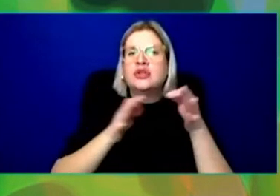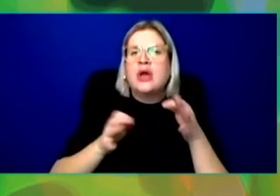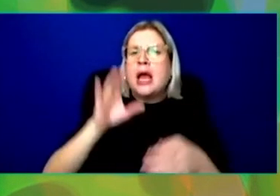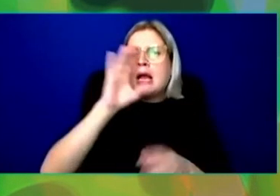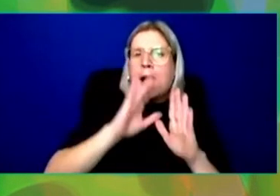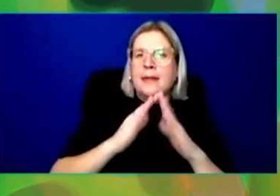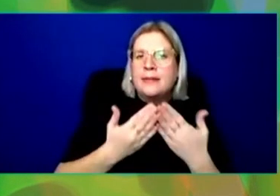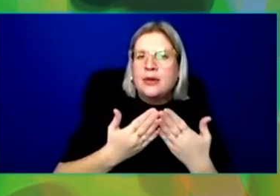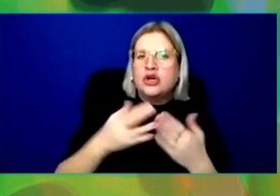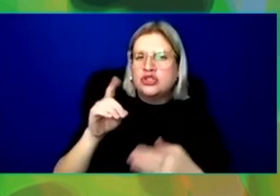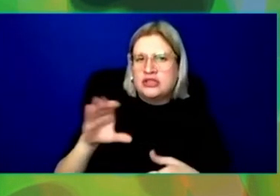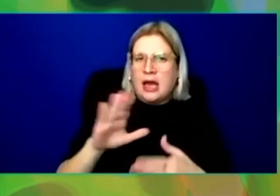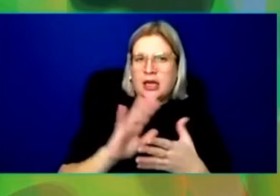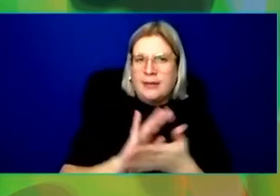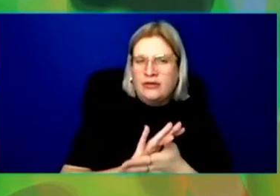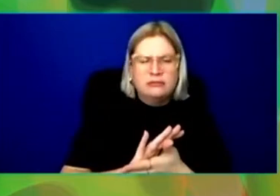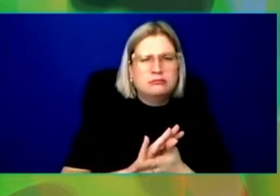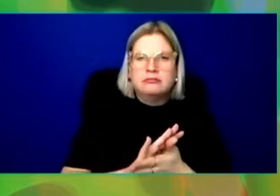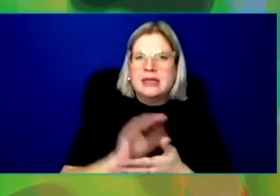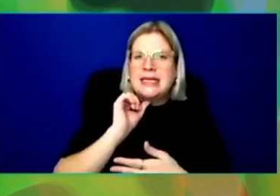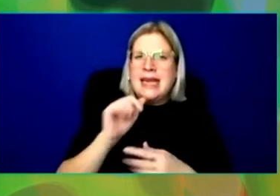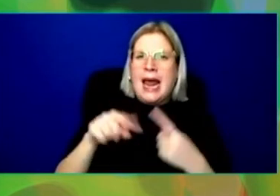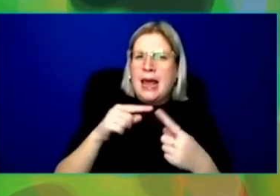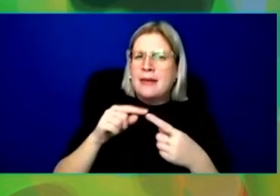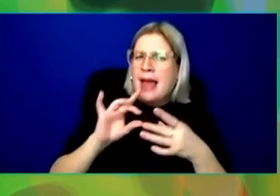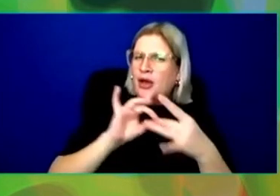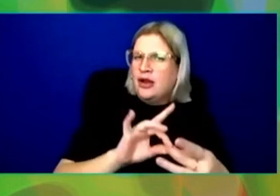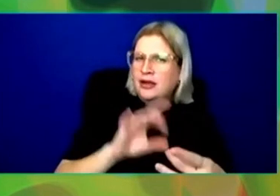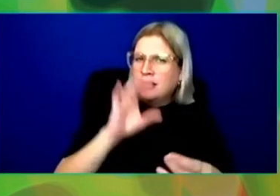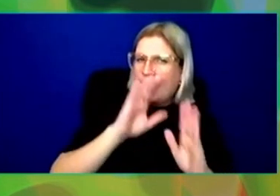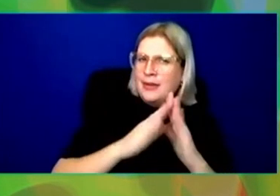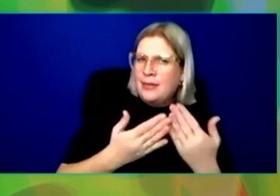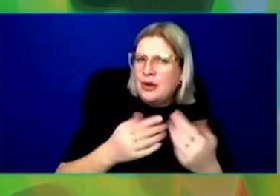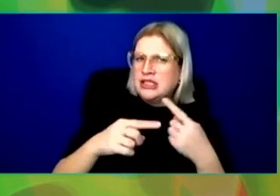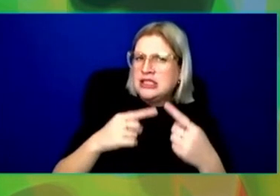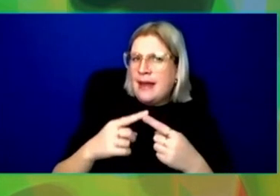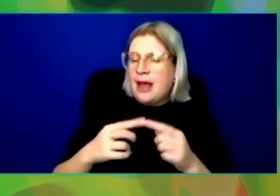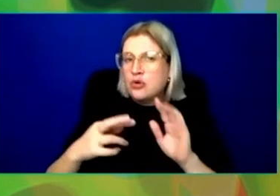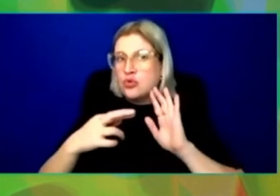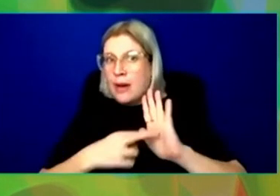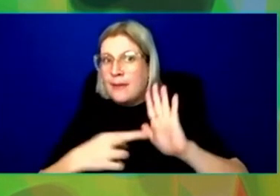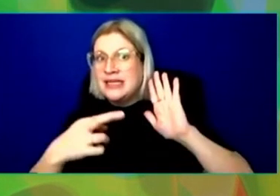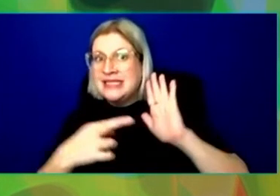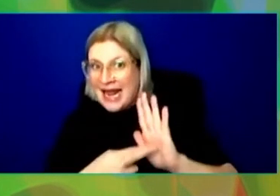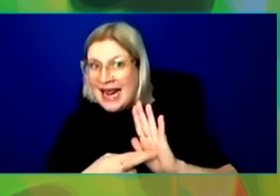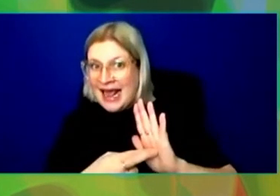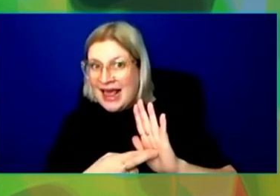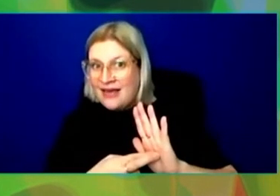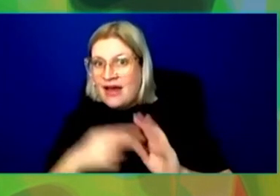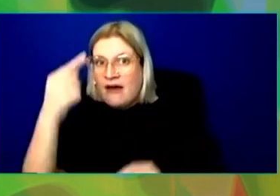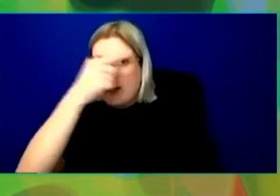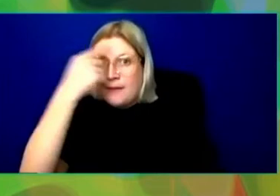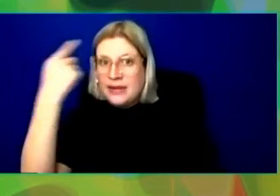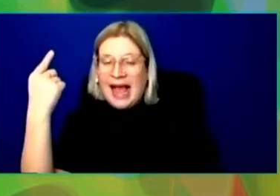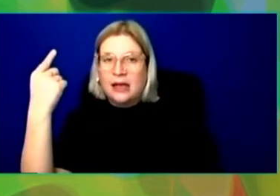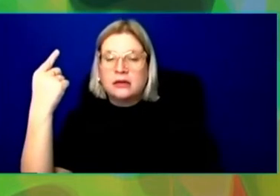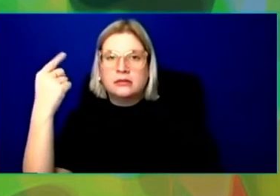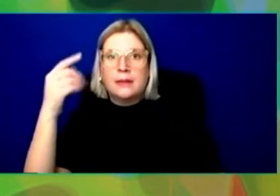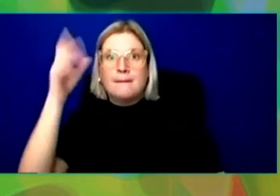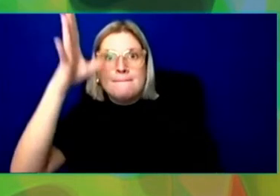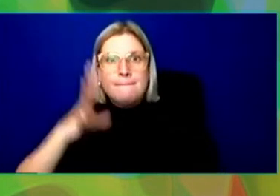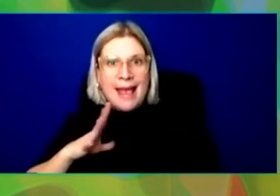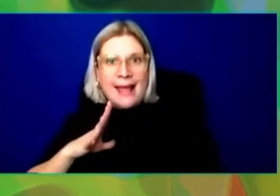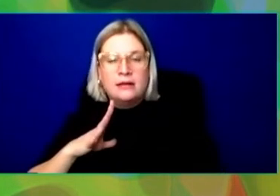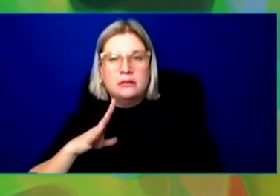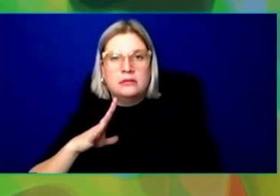Well, the documentary isn't about comic books, it's about the representations of Black masculinity in comic books. And a lot of this work gives us an